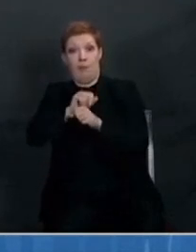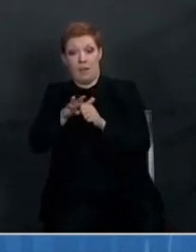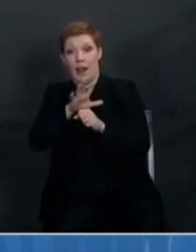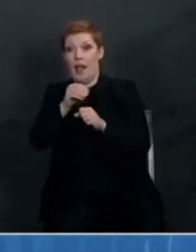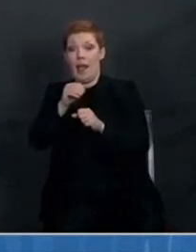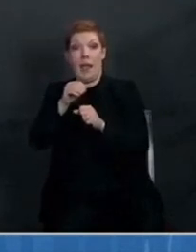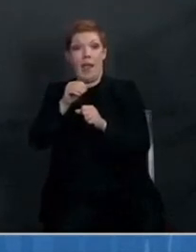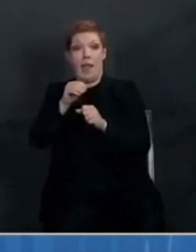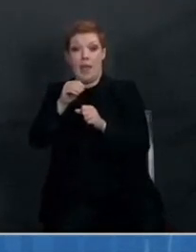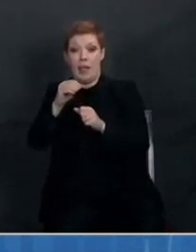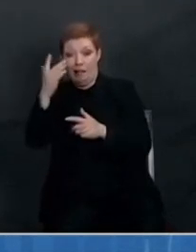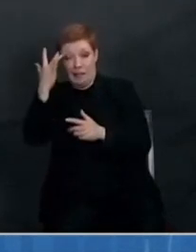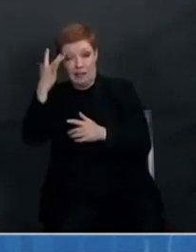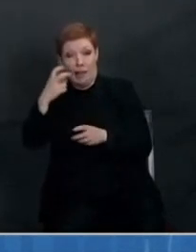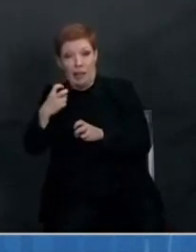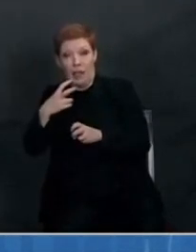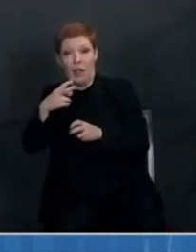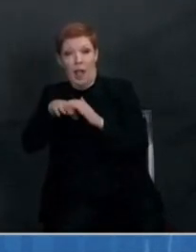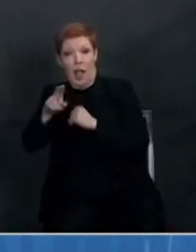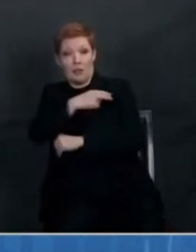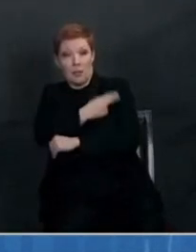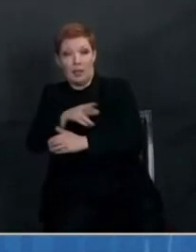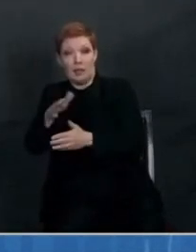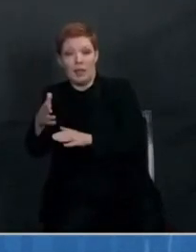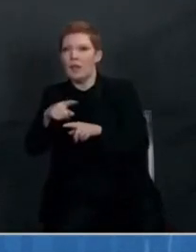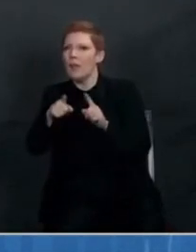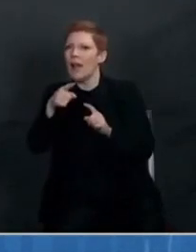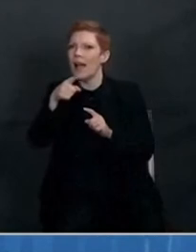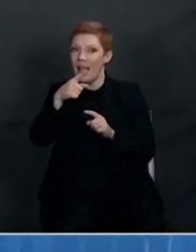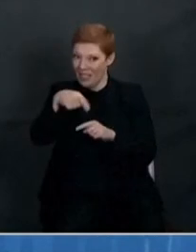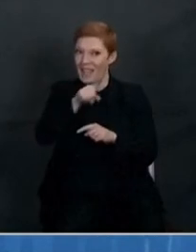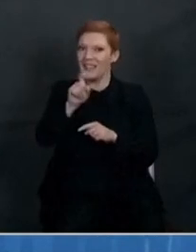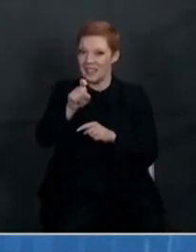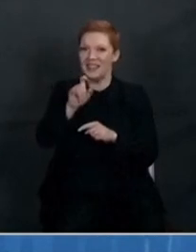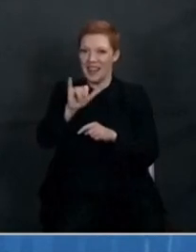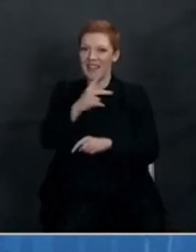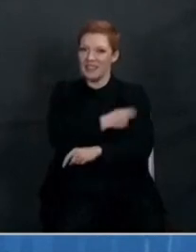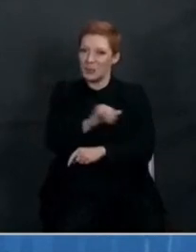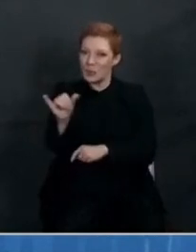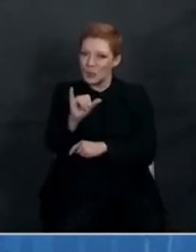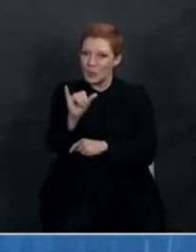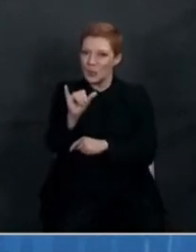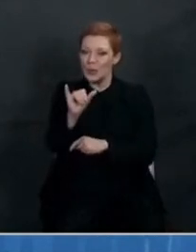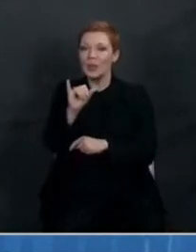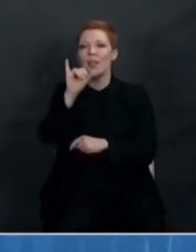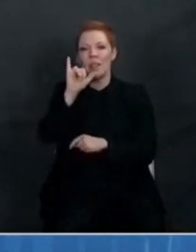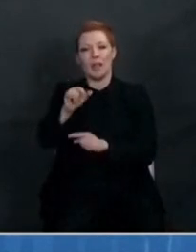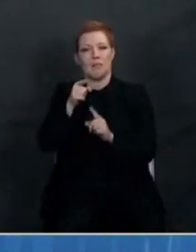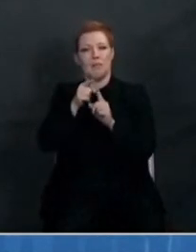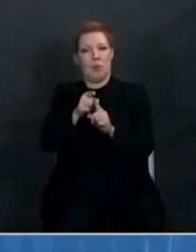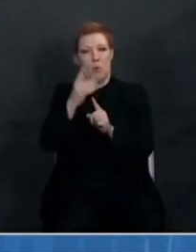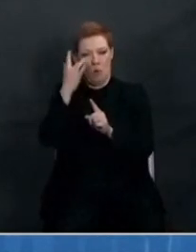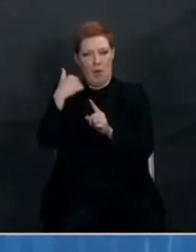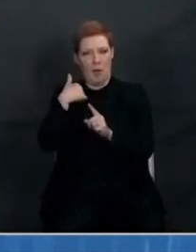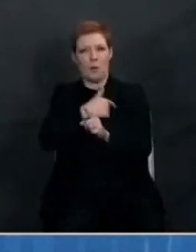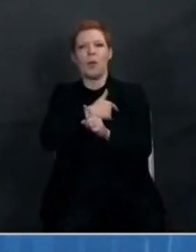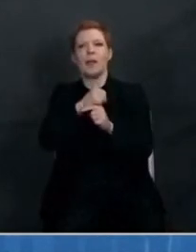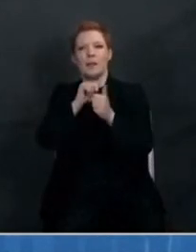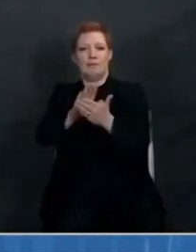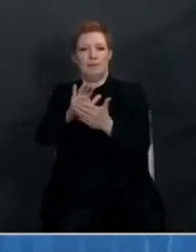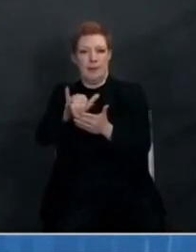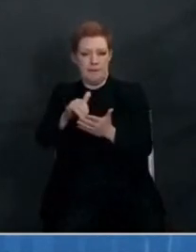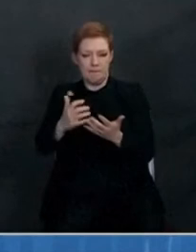that, as Dr. Nunez-Smith so eloquently put it, until we have the information at our fingertips. So that's a call out we're asking for. Next